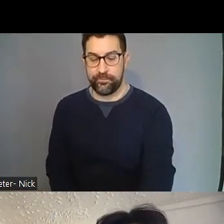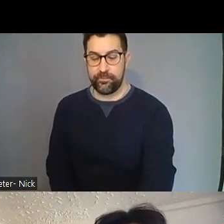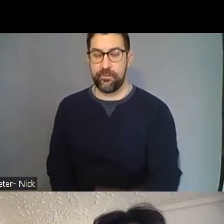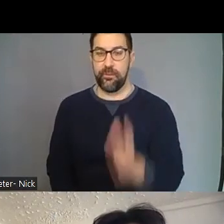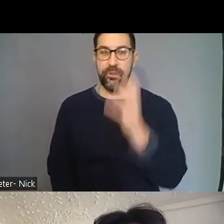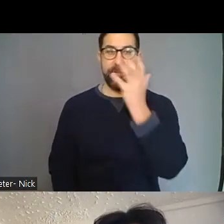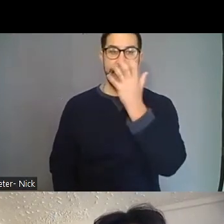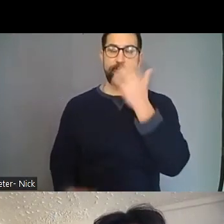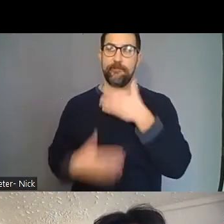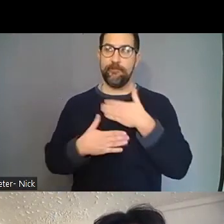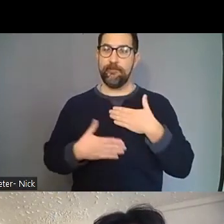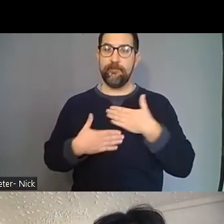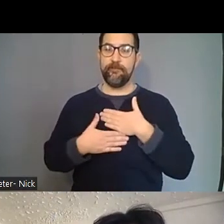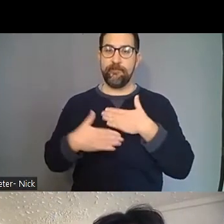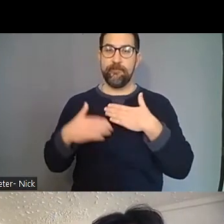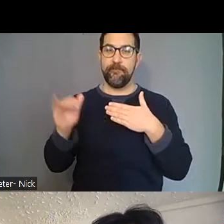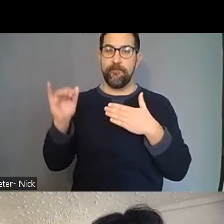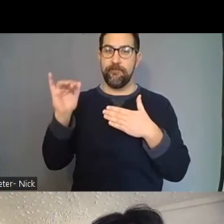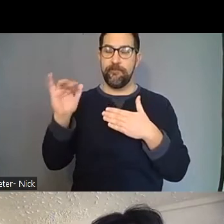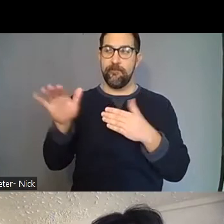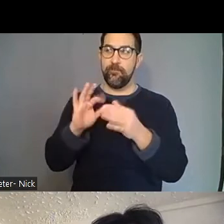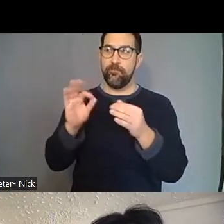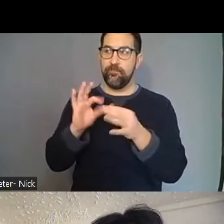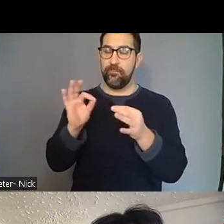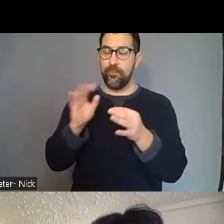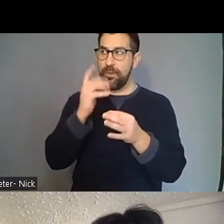of this